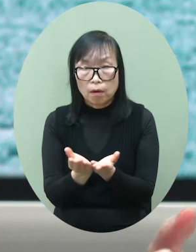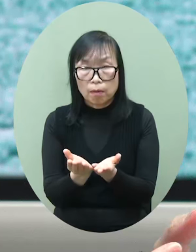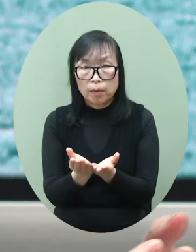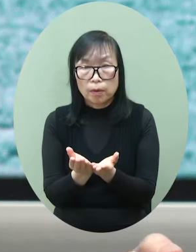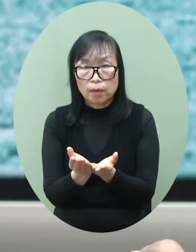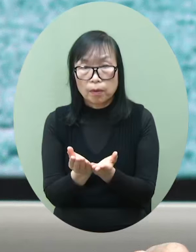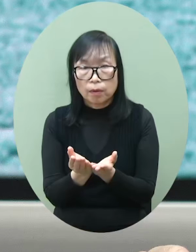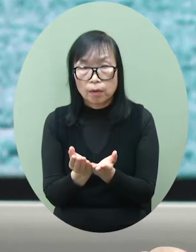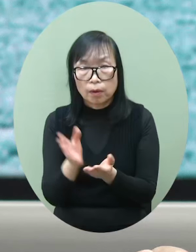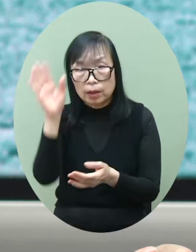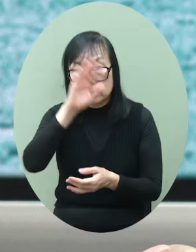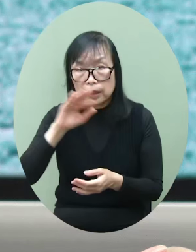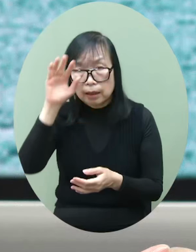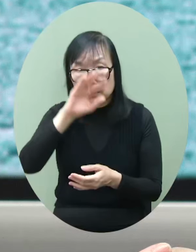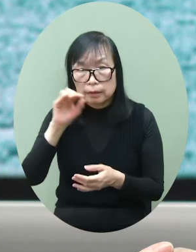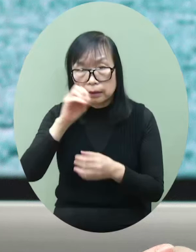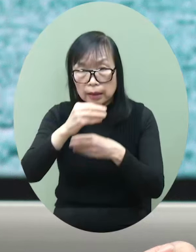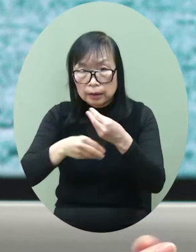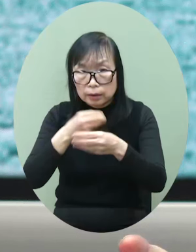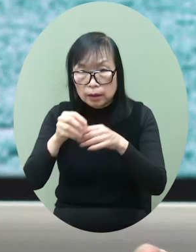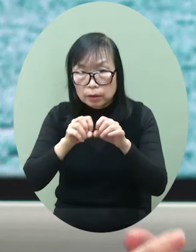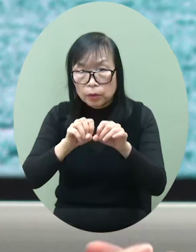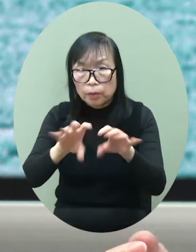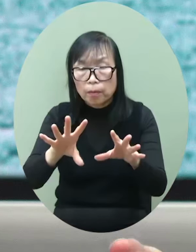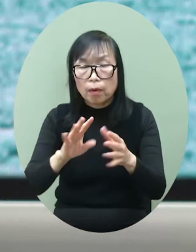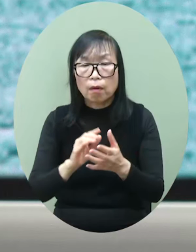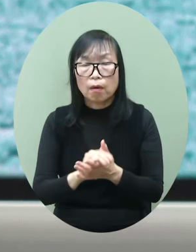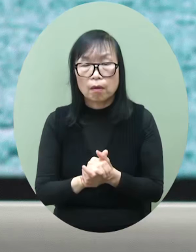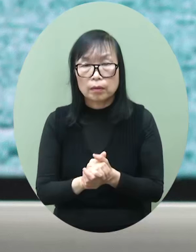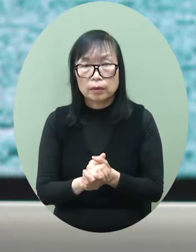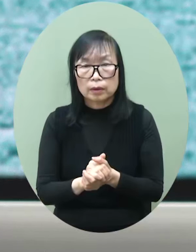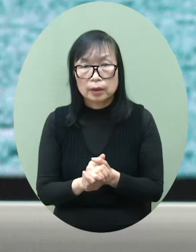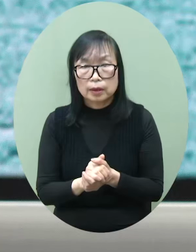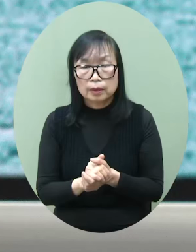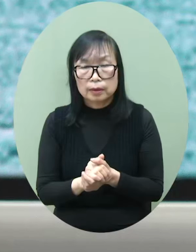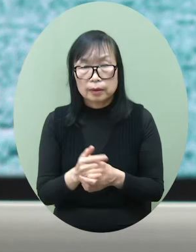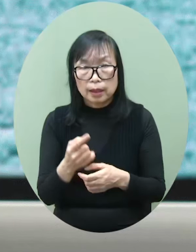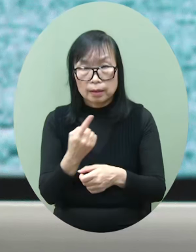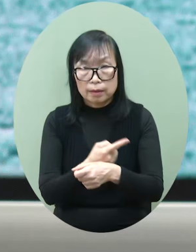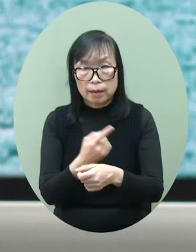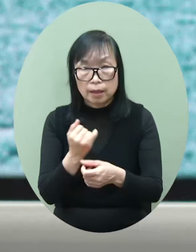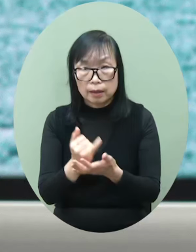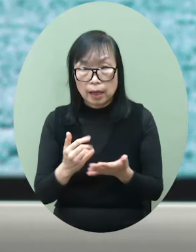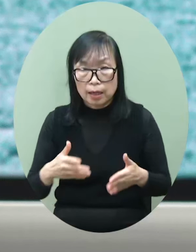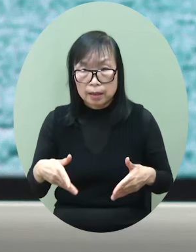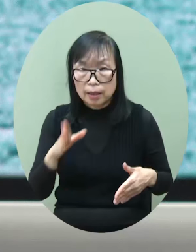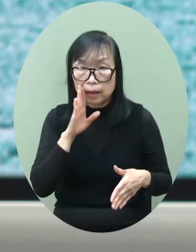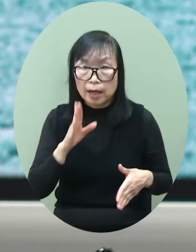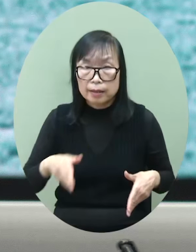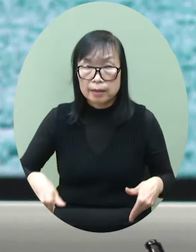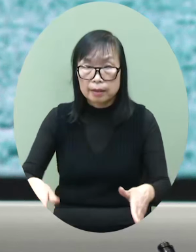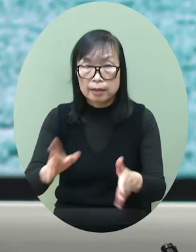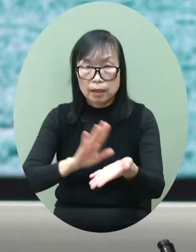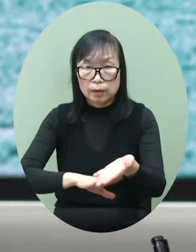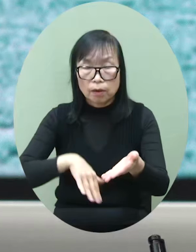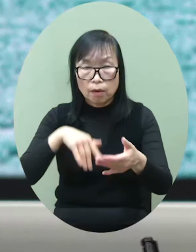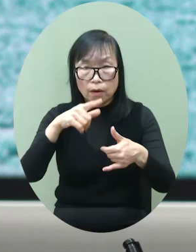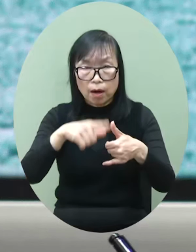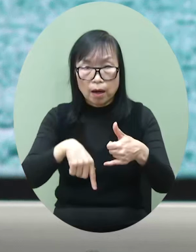their presence in the market is just a coincidence not reflecting there is a silent transmission